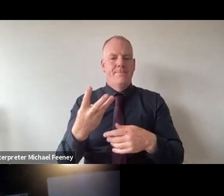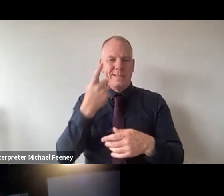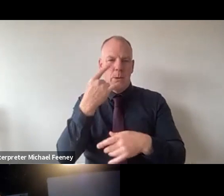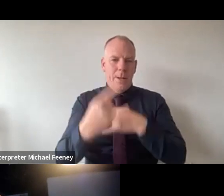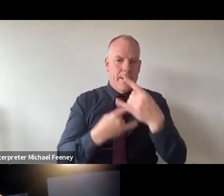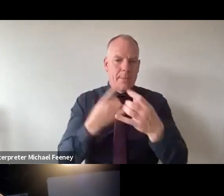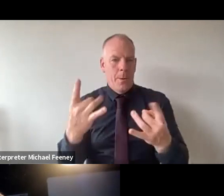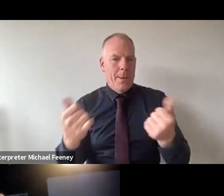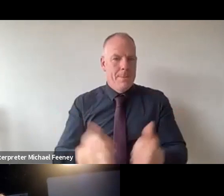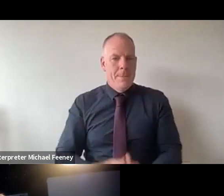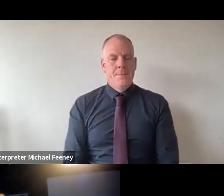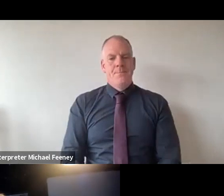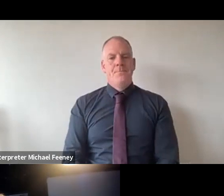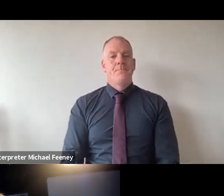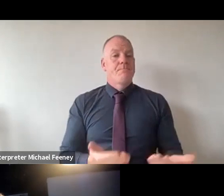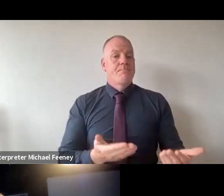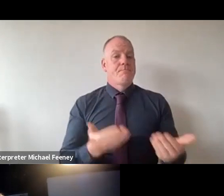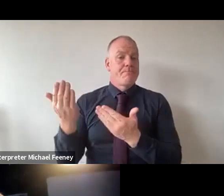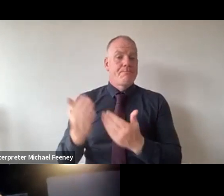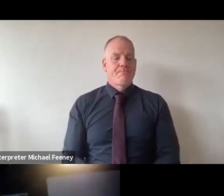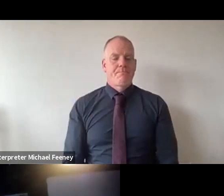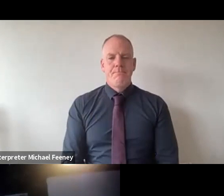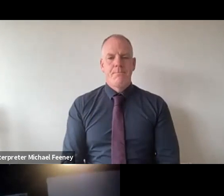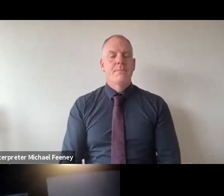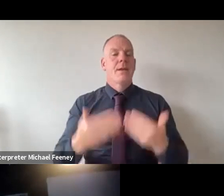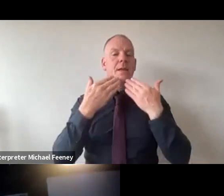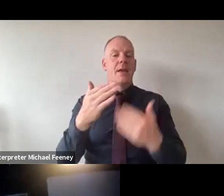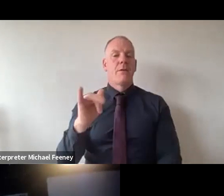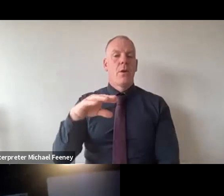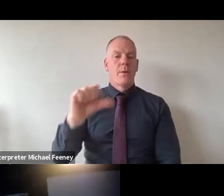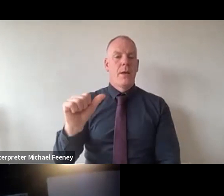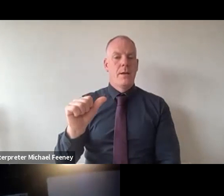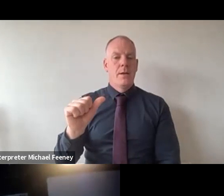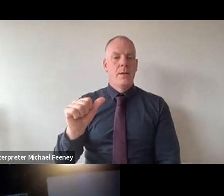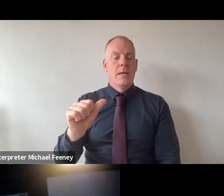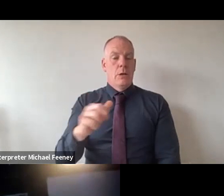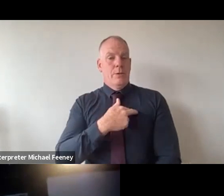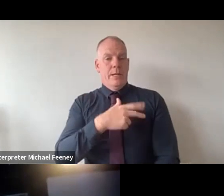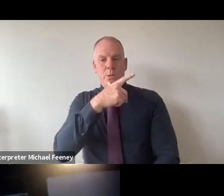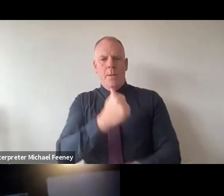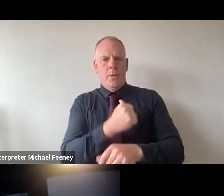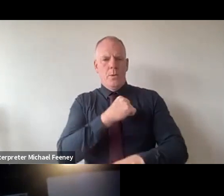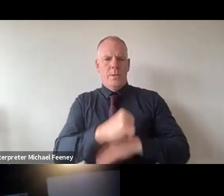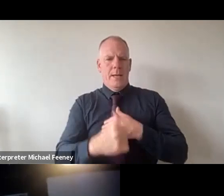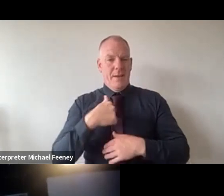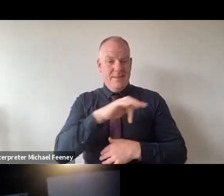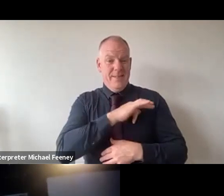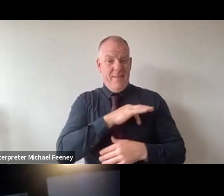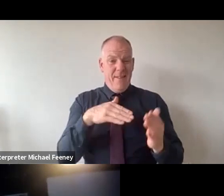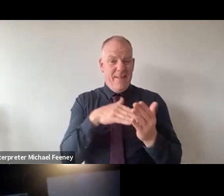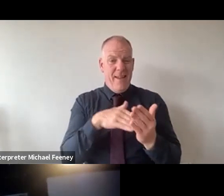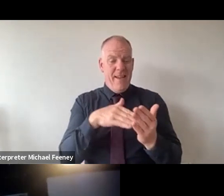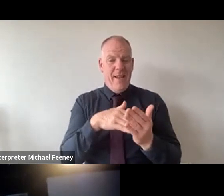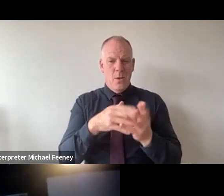on things. Thank you. Thanks a lot, Fiona. So essentially today, while I've done a lot